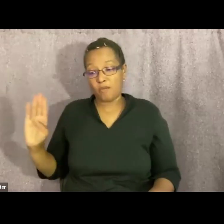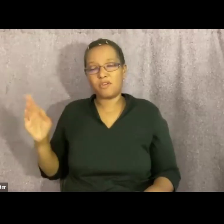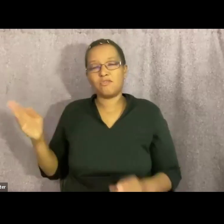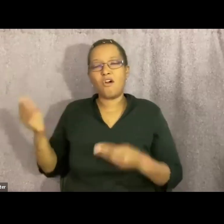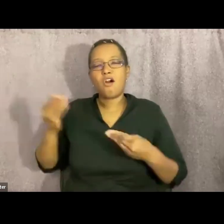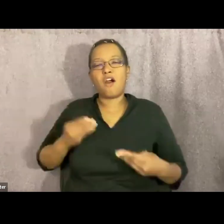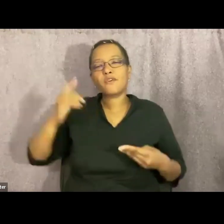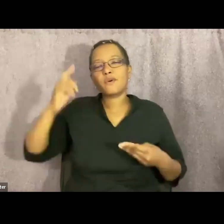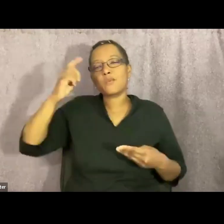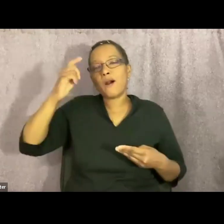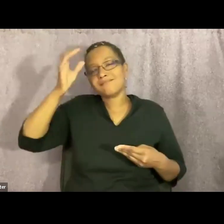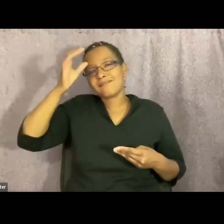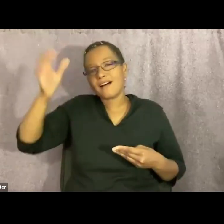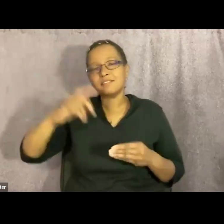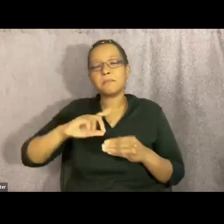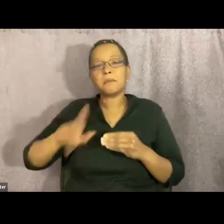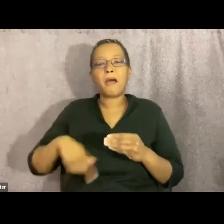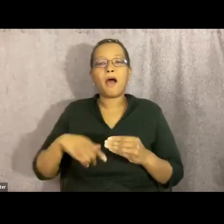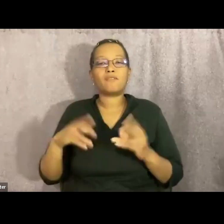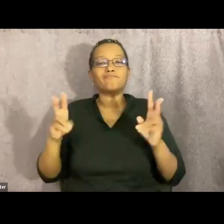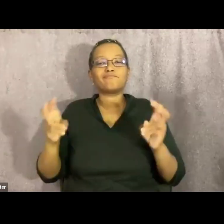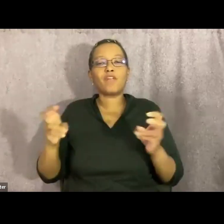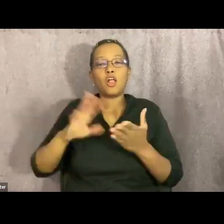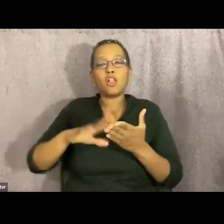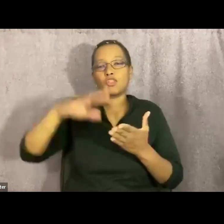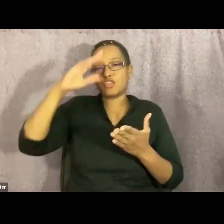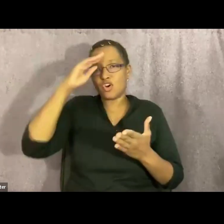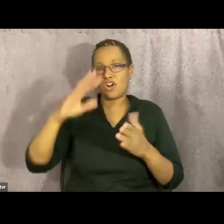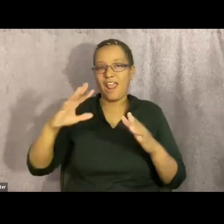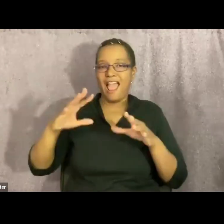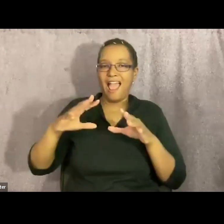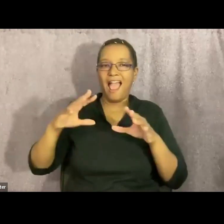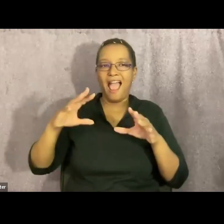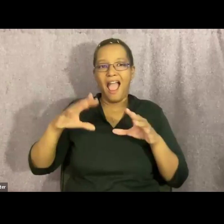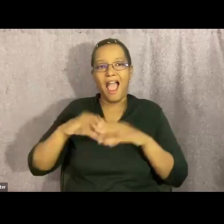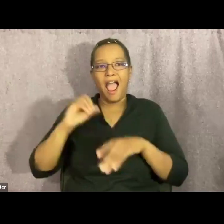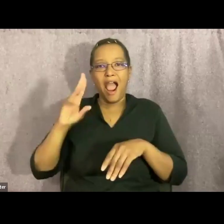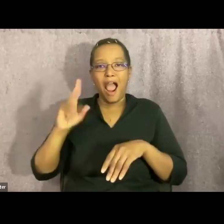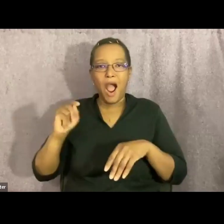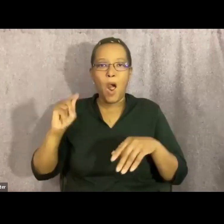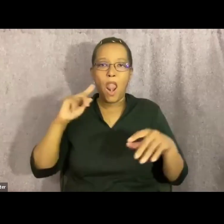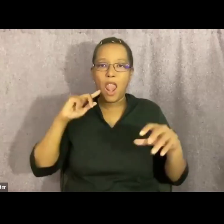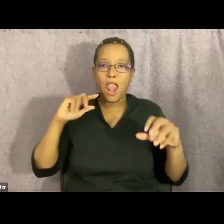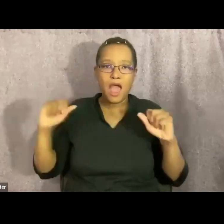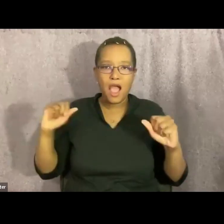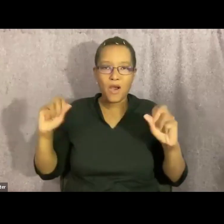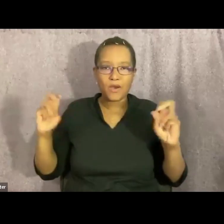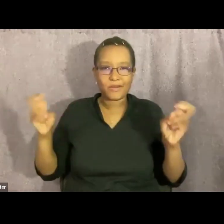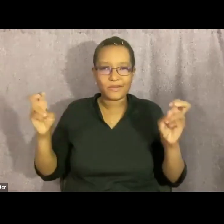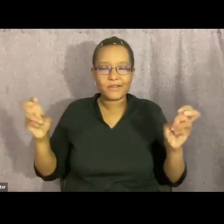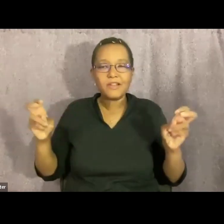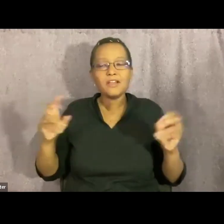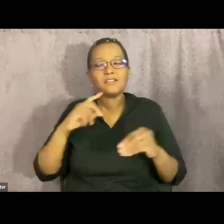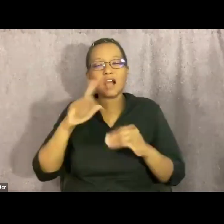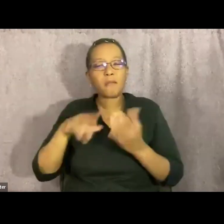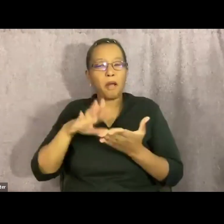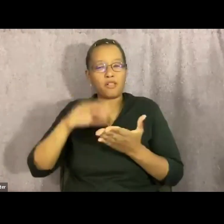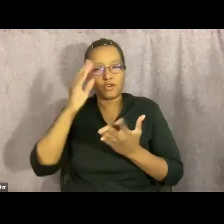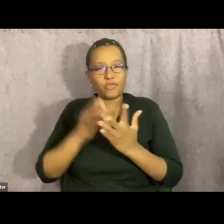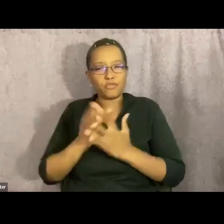of learning out loud. This invitation speaks to the importance of learning transparently,